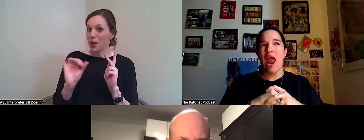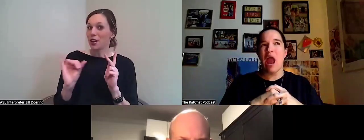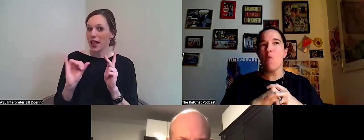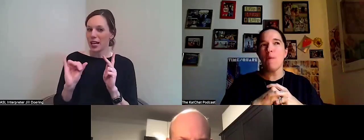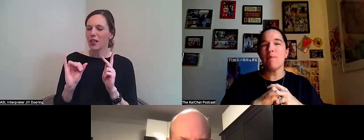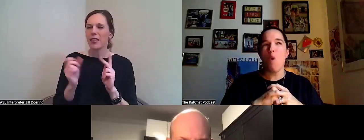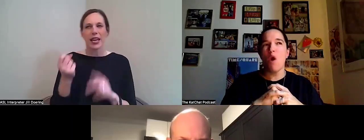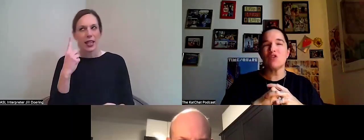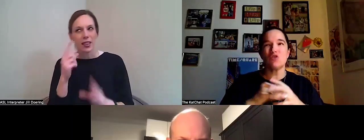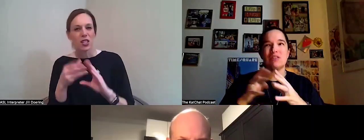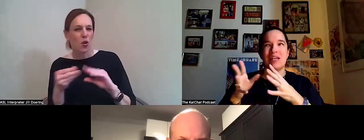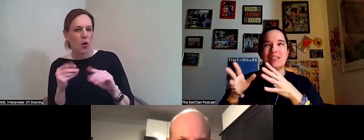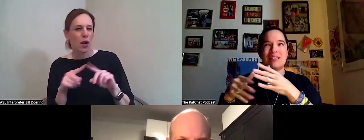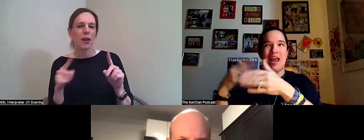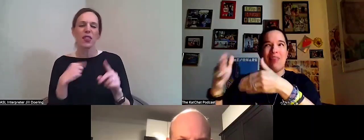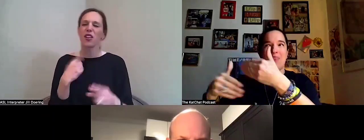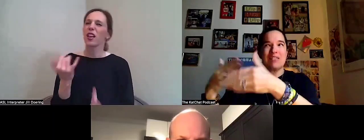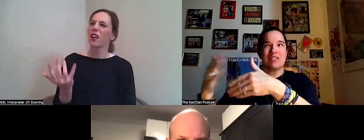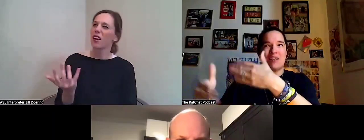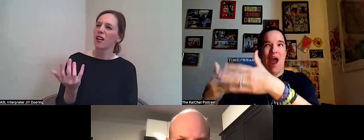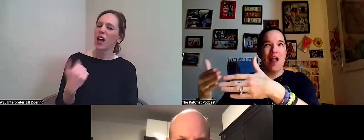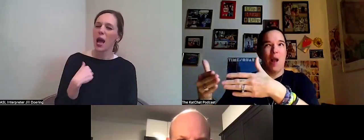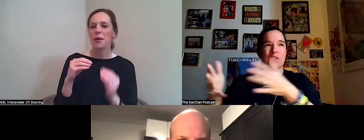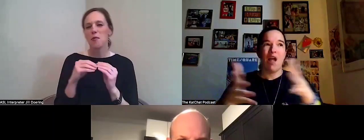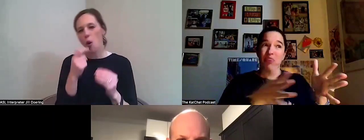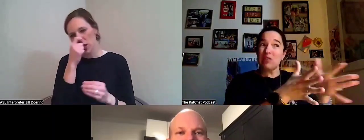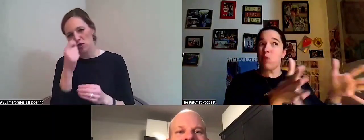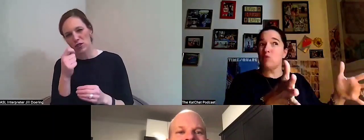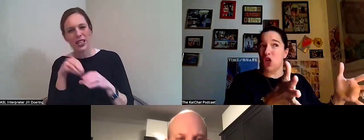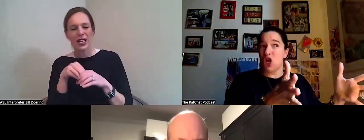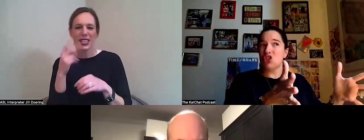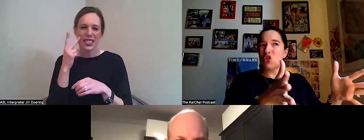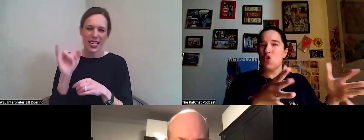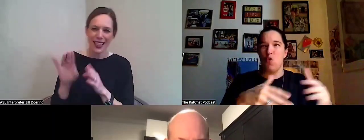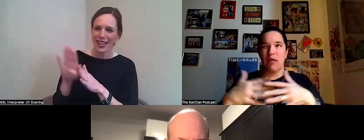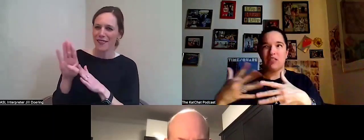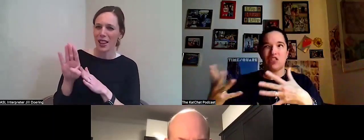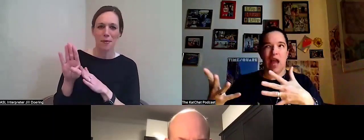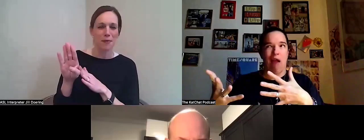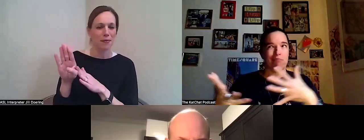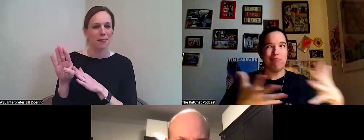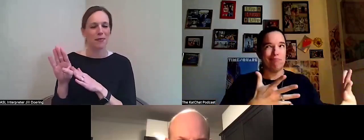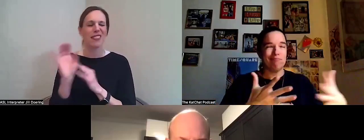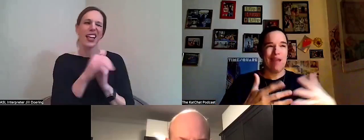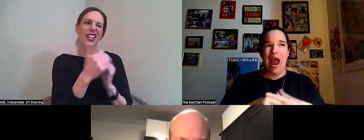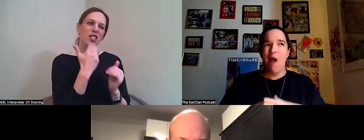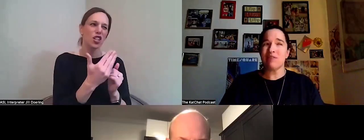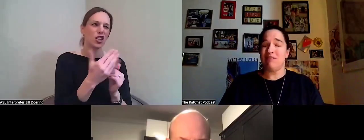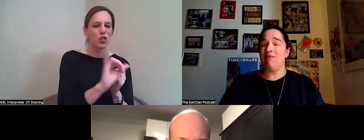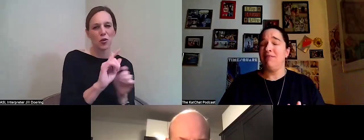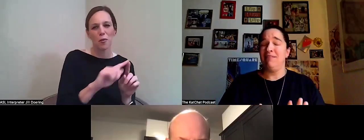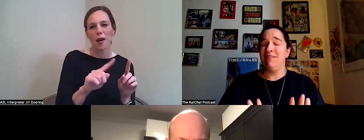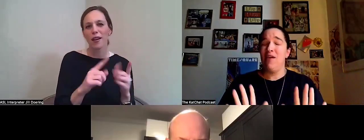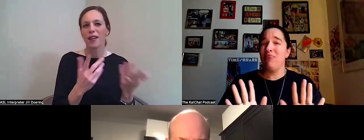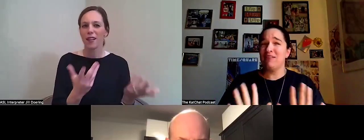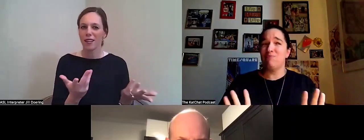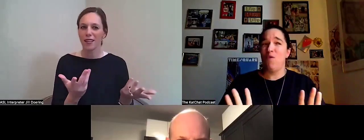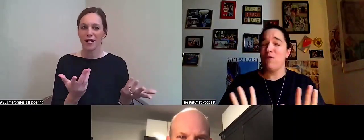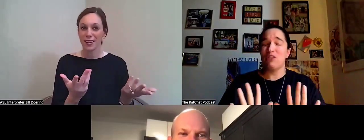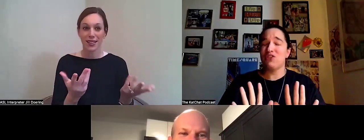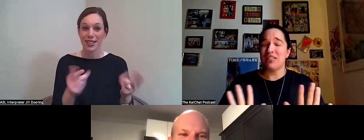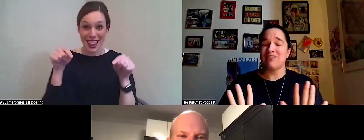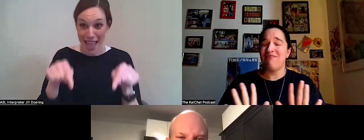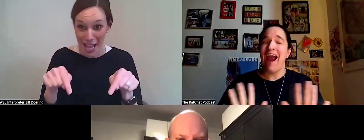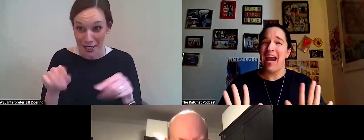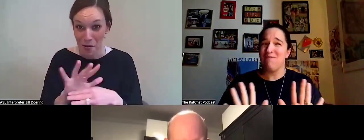like, okay, I would be more interested in seeing this develop. This one's good too, but it's just like, I was like, this